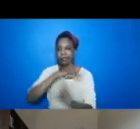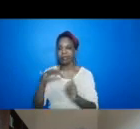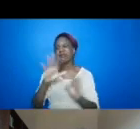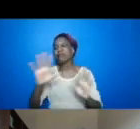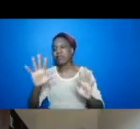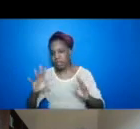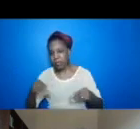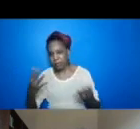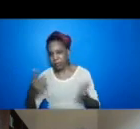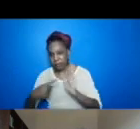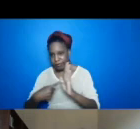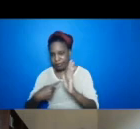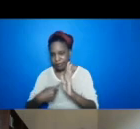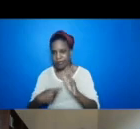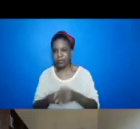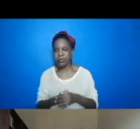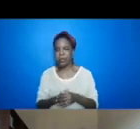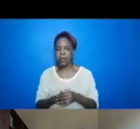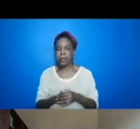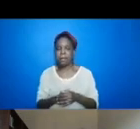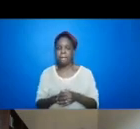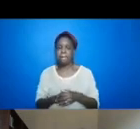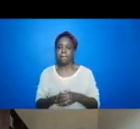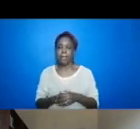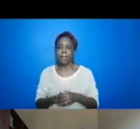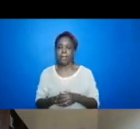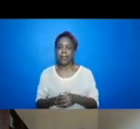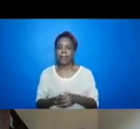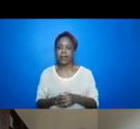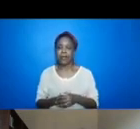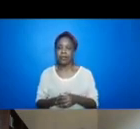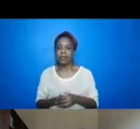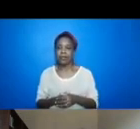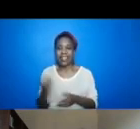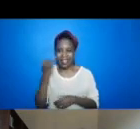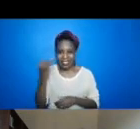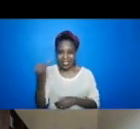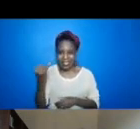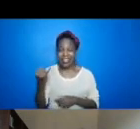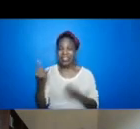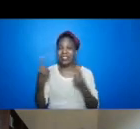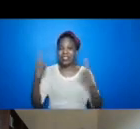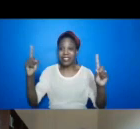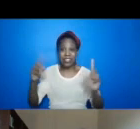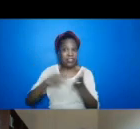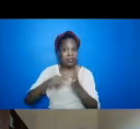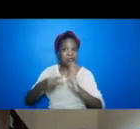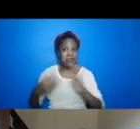The narrative, the idea that what makes a young person successful is they grow up, they get